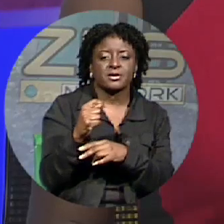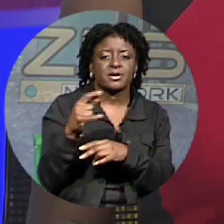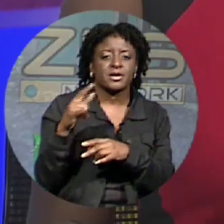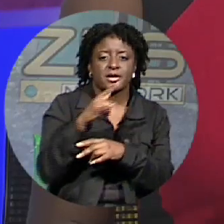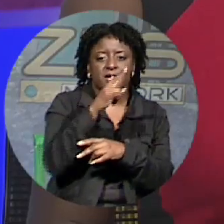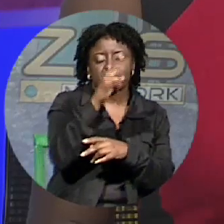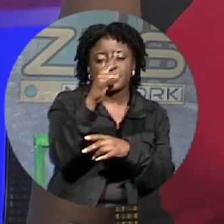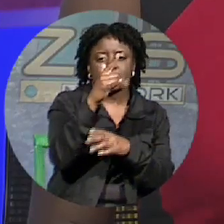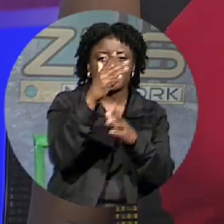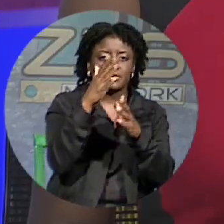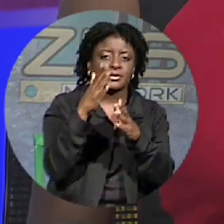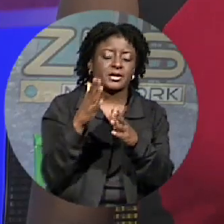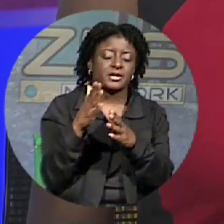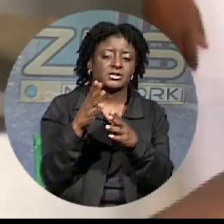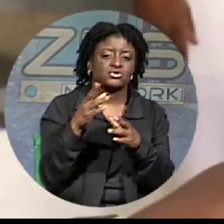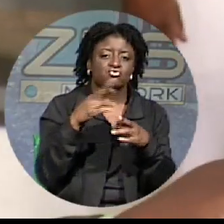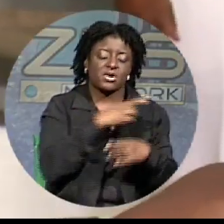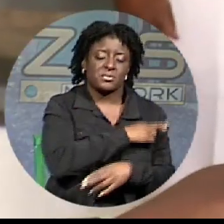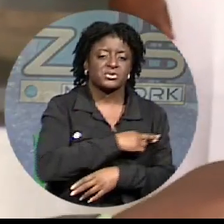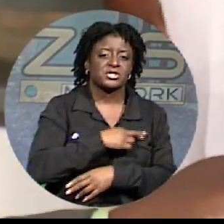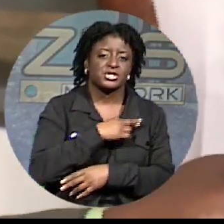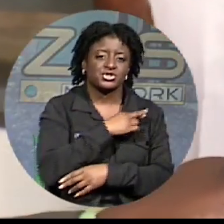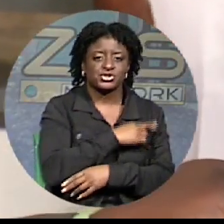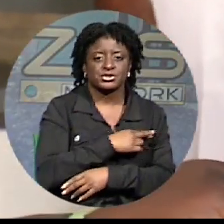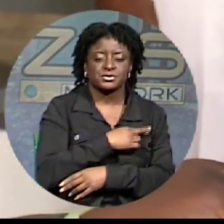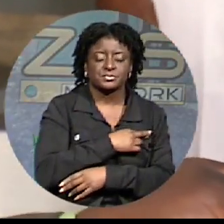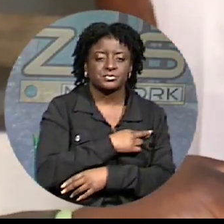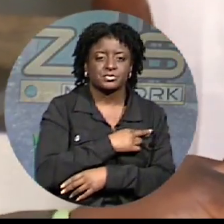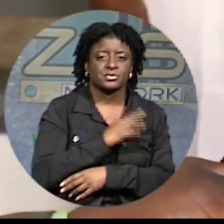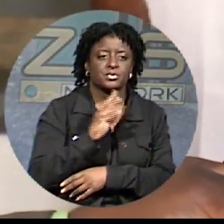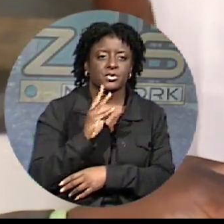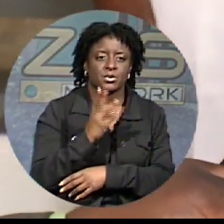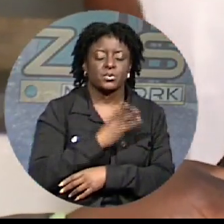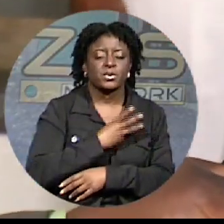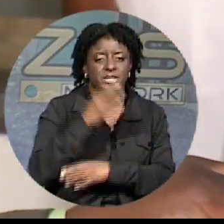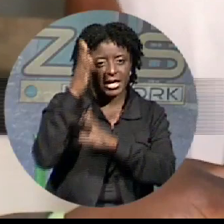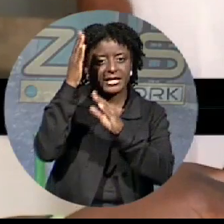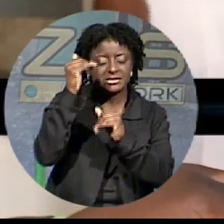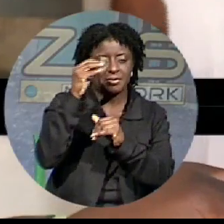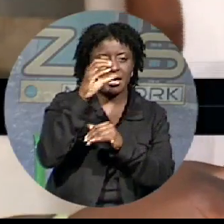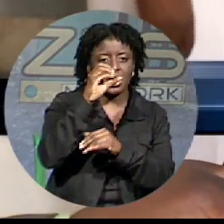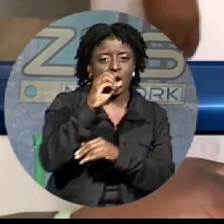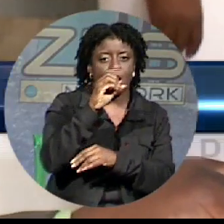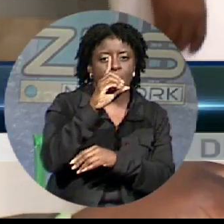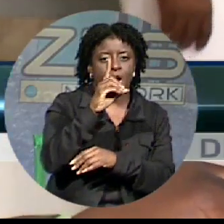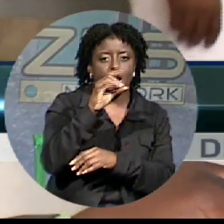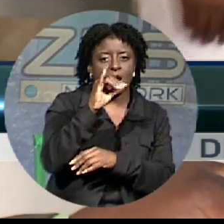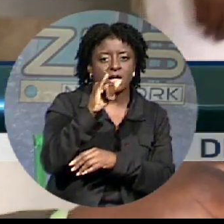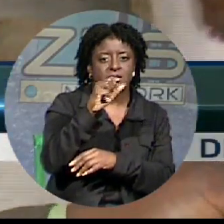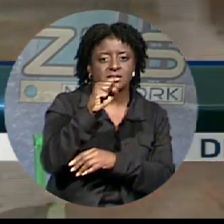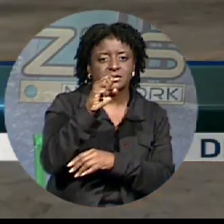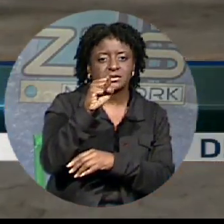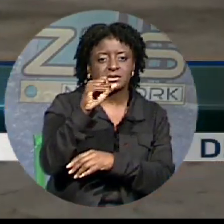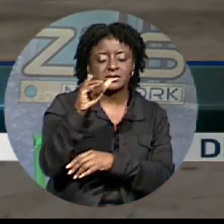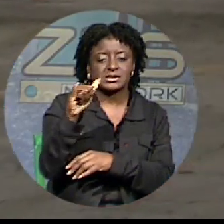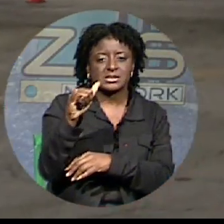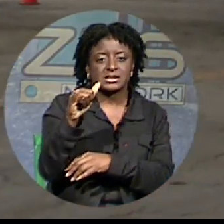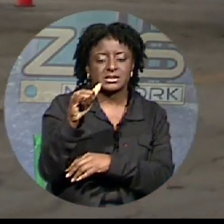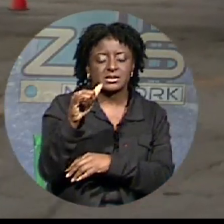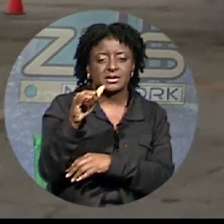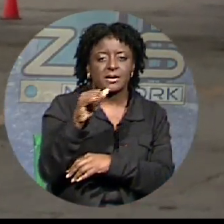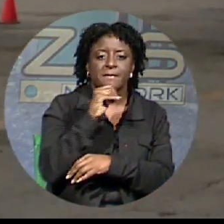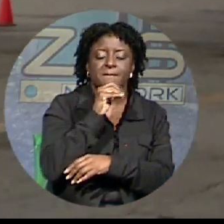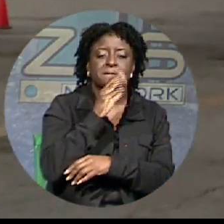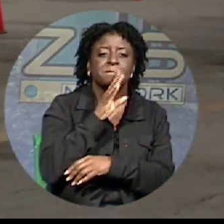Watson has the story. We expect normalcy by 3 o'clock, latest by tomorrow morning, with or without the pilots. With Bahamas